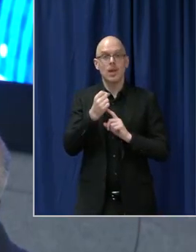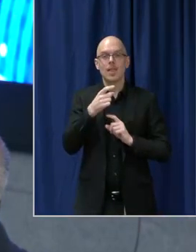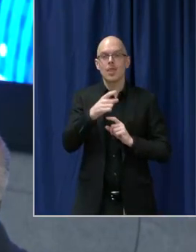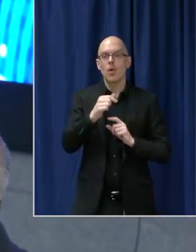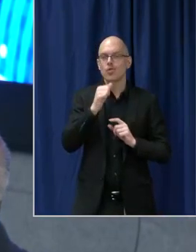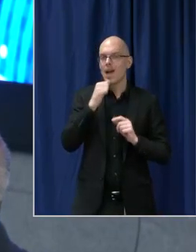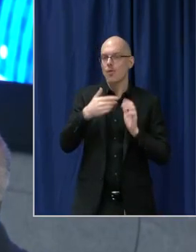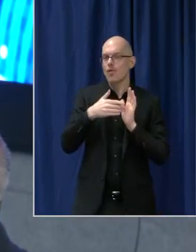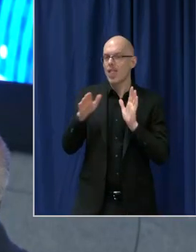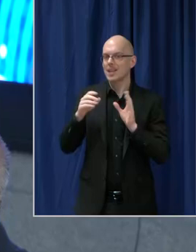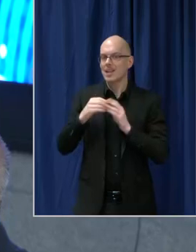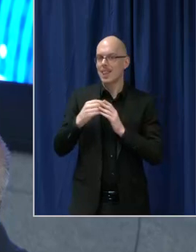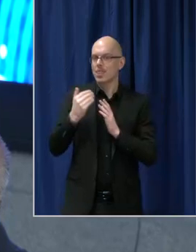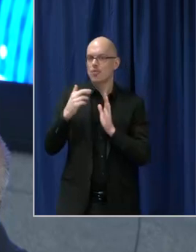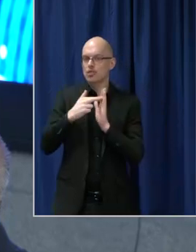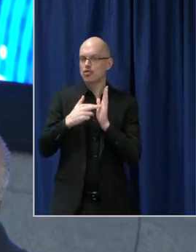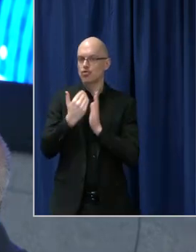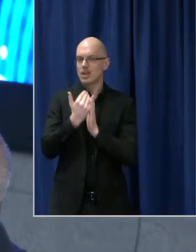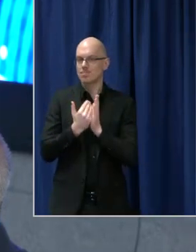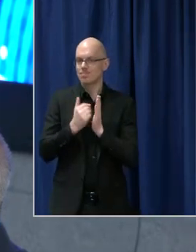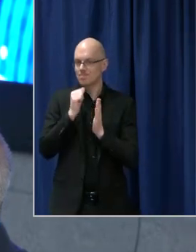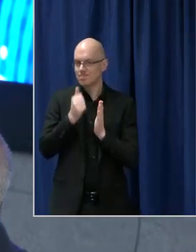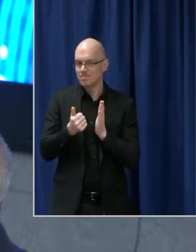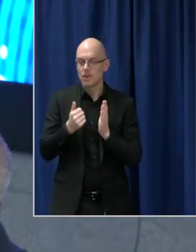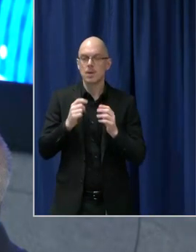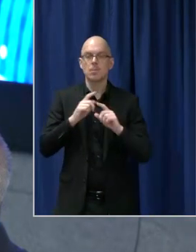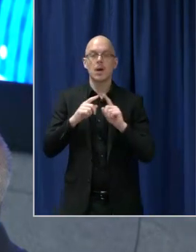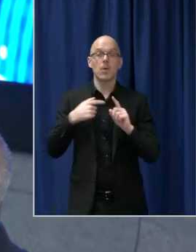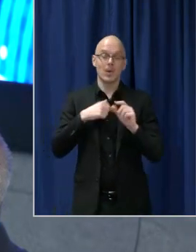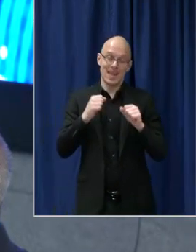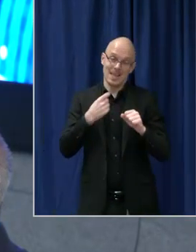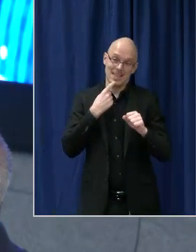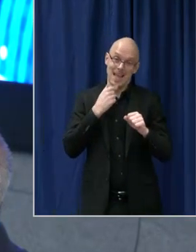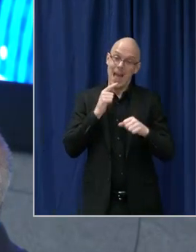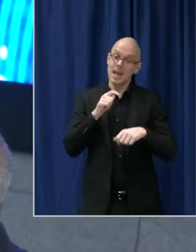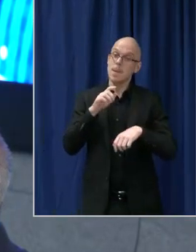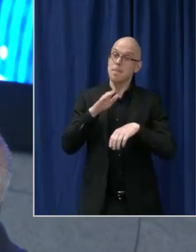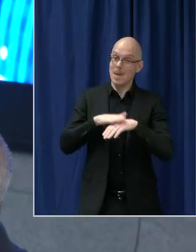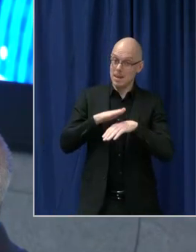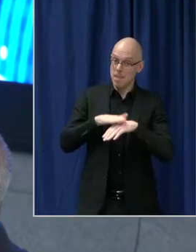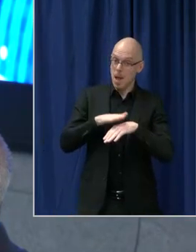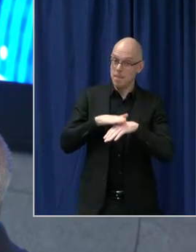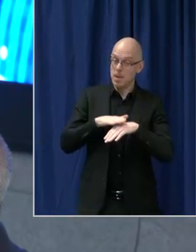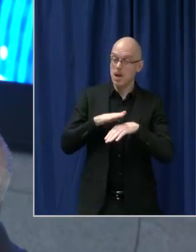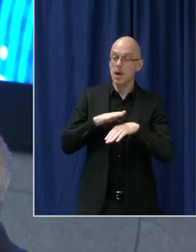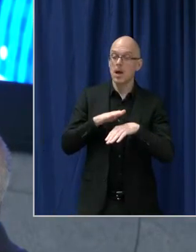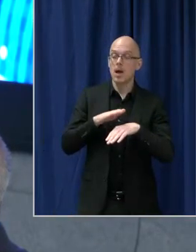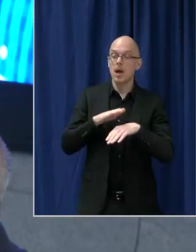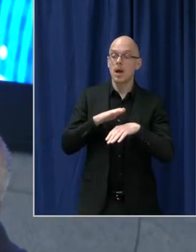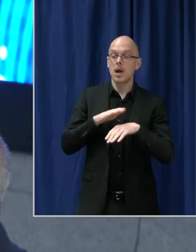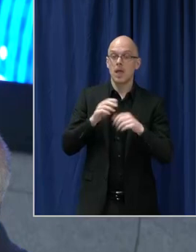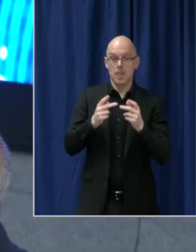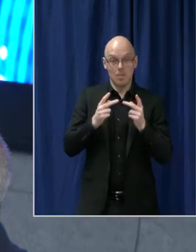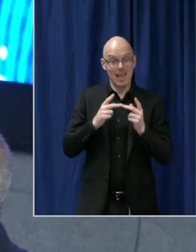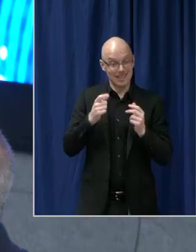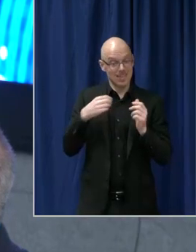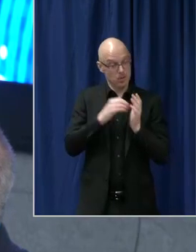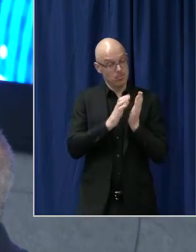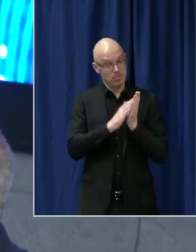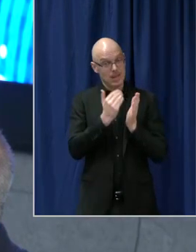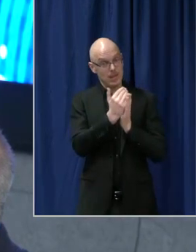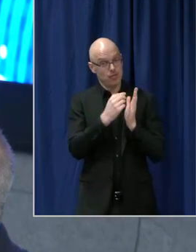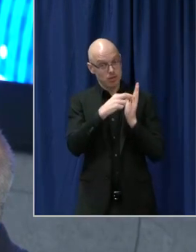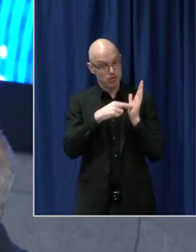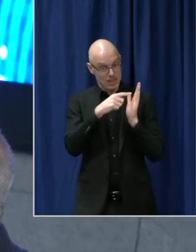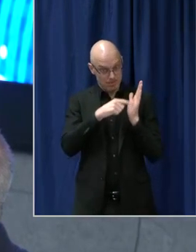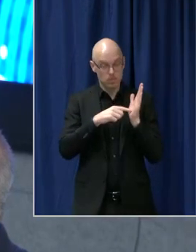in the registry, but we can say that at a minimum, the places that are reflected in the registry do